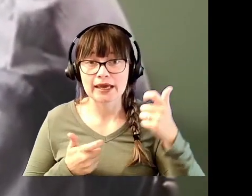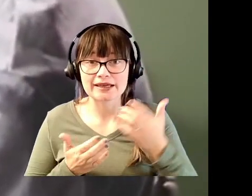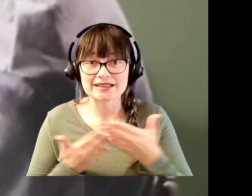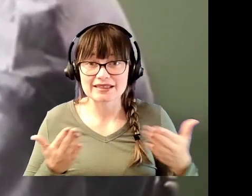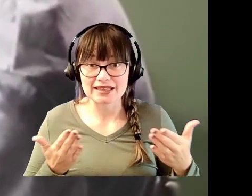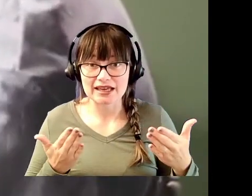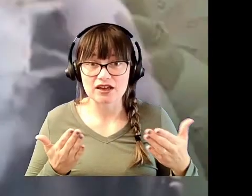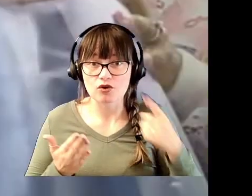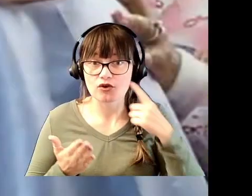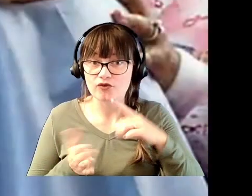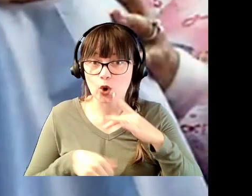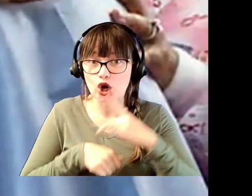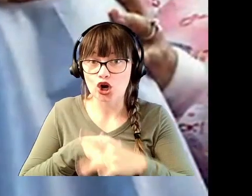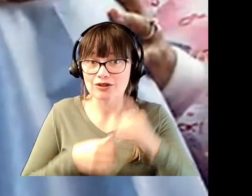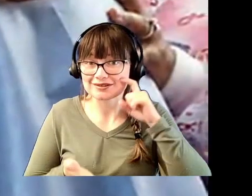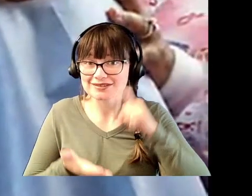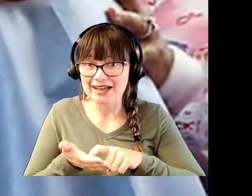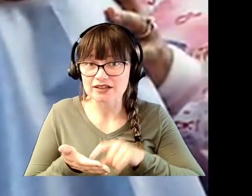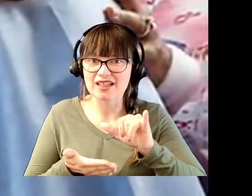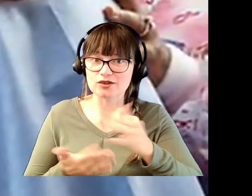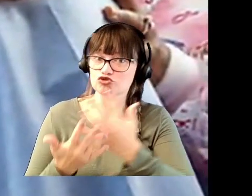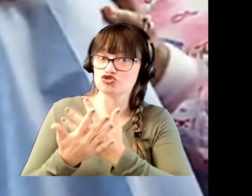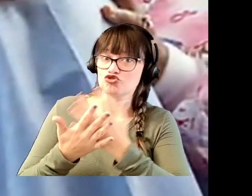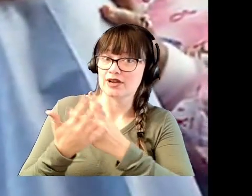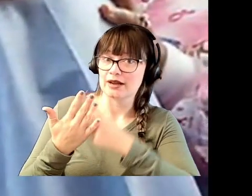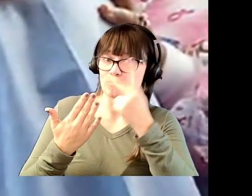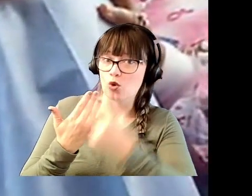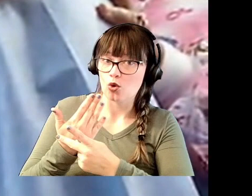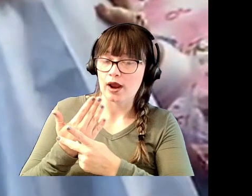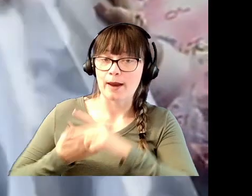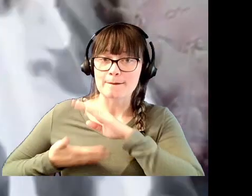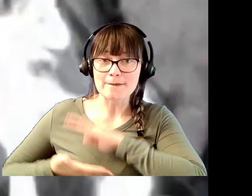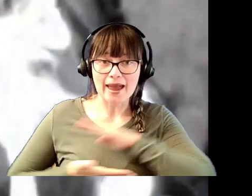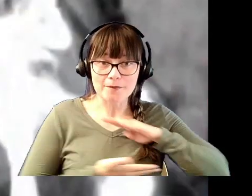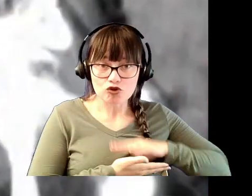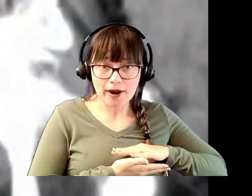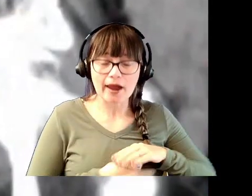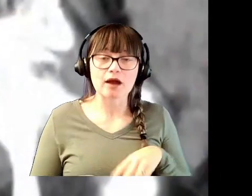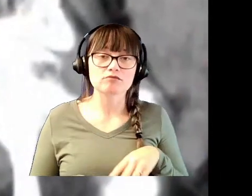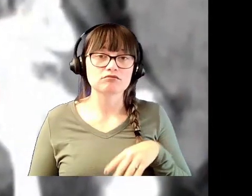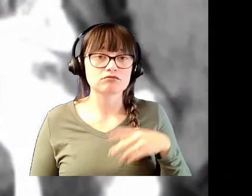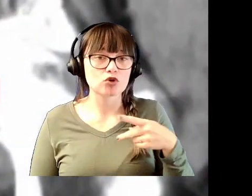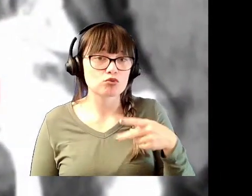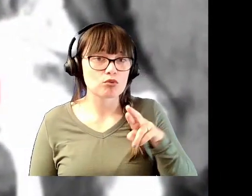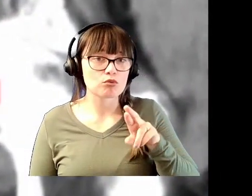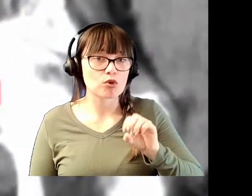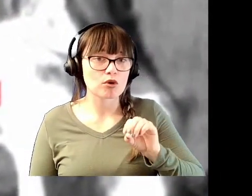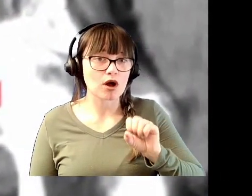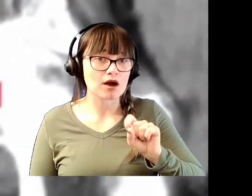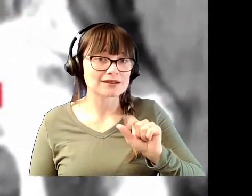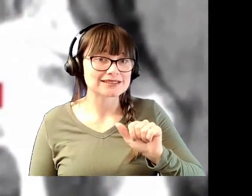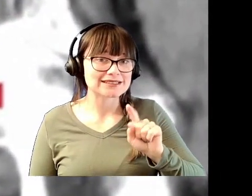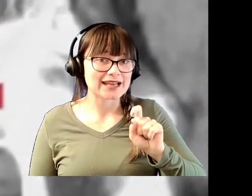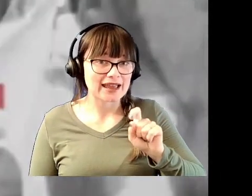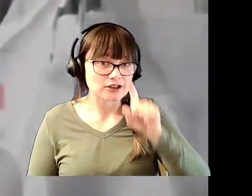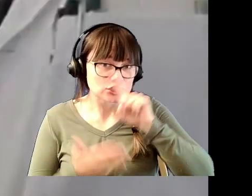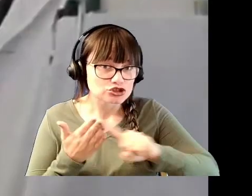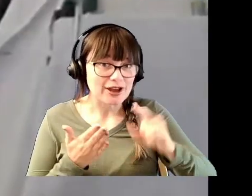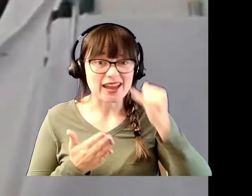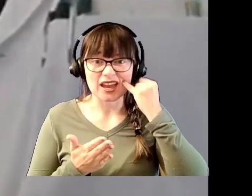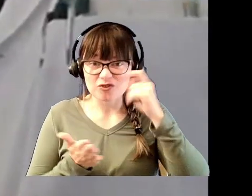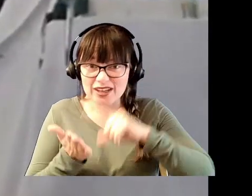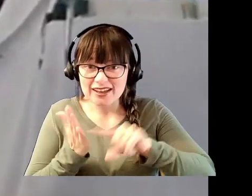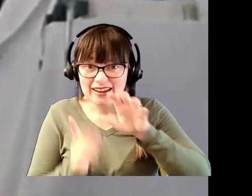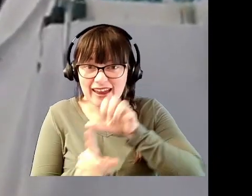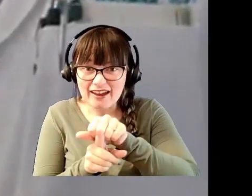is early detection. That's why we have screening programs and mammograms and prostate checks and all those other types of things, because if we can catch something